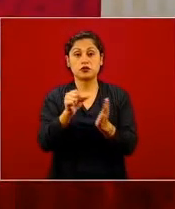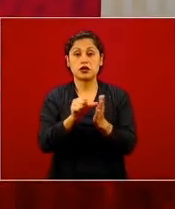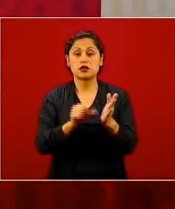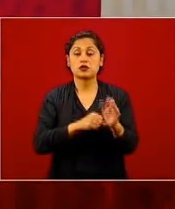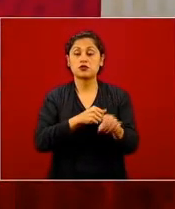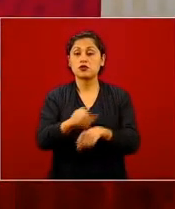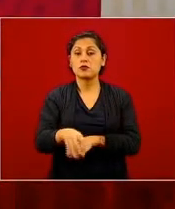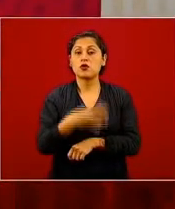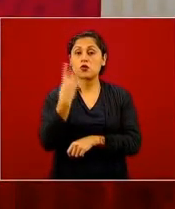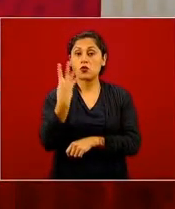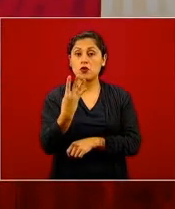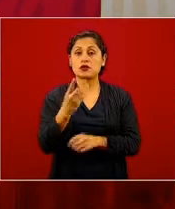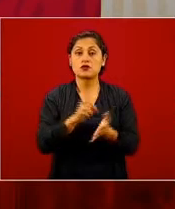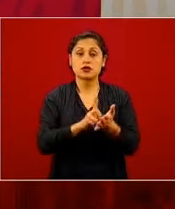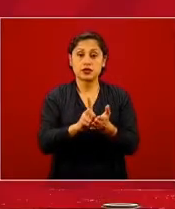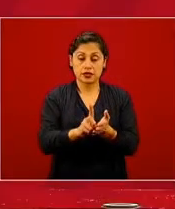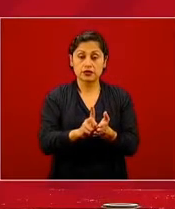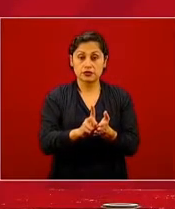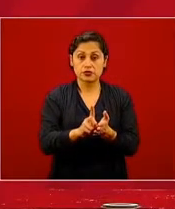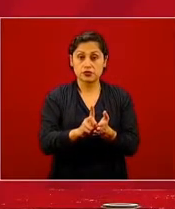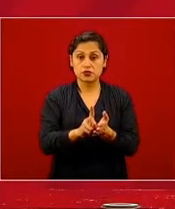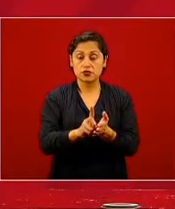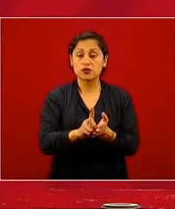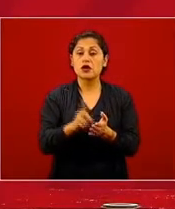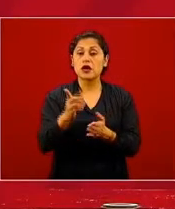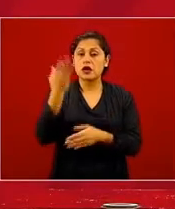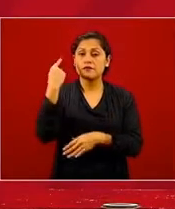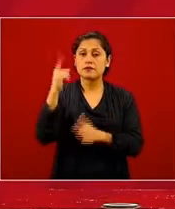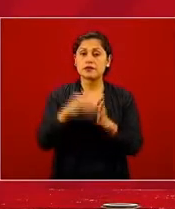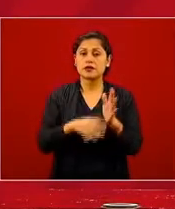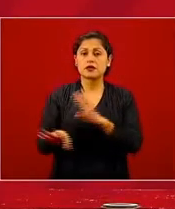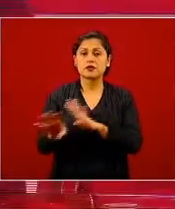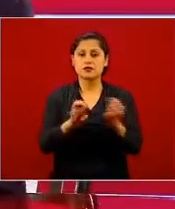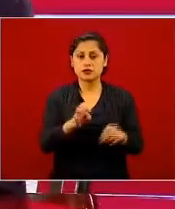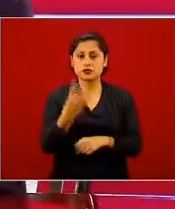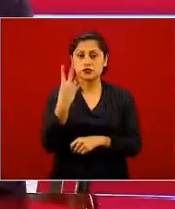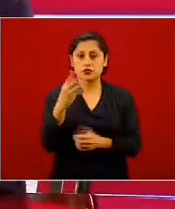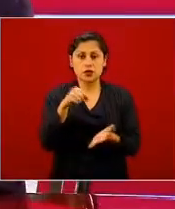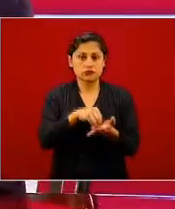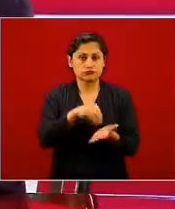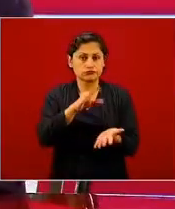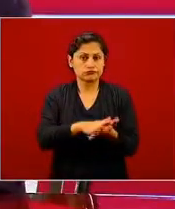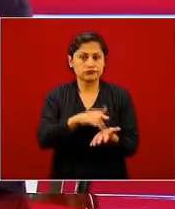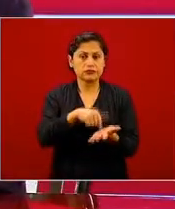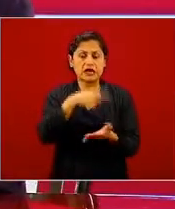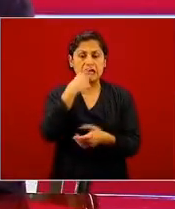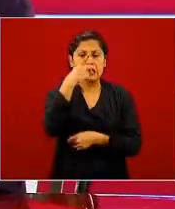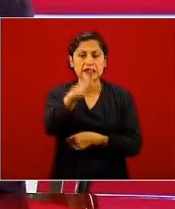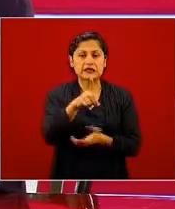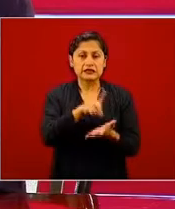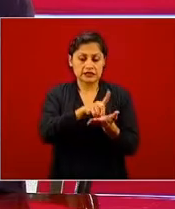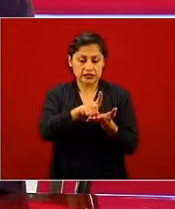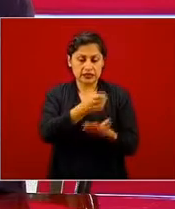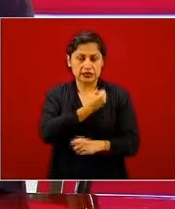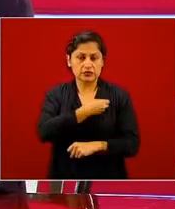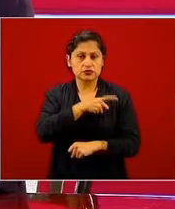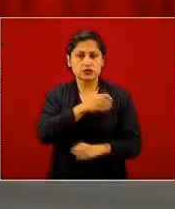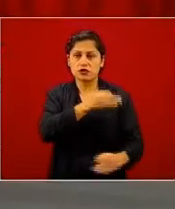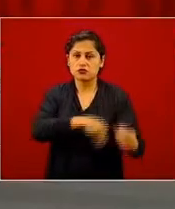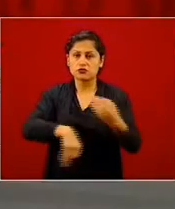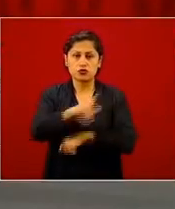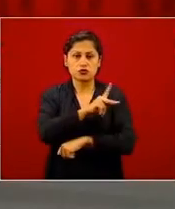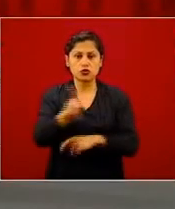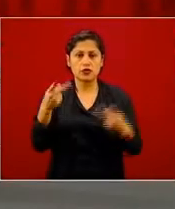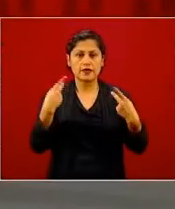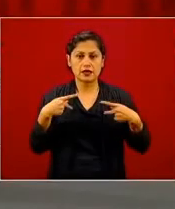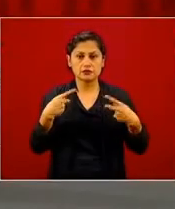because this is in the Constitution and the fourth article number 4 since 1984. And that means that the healthcare